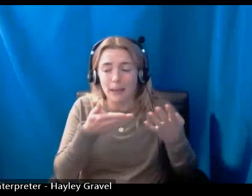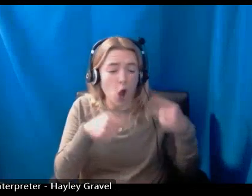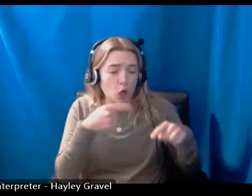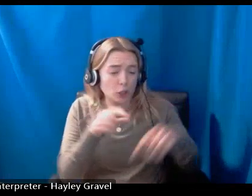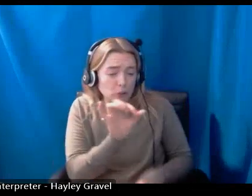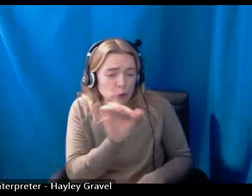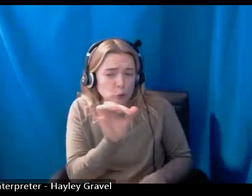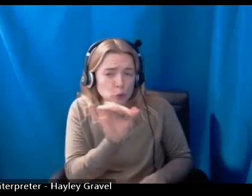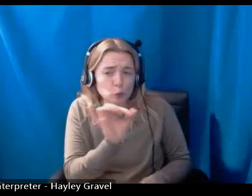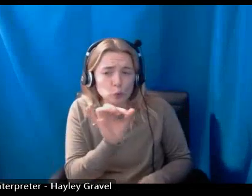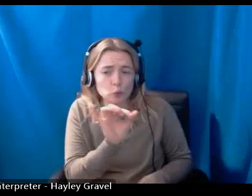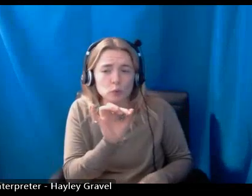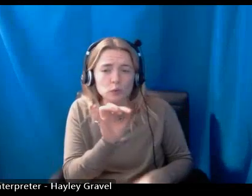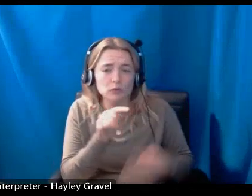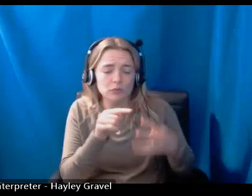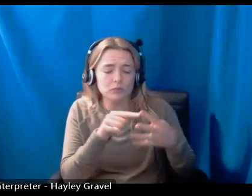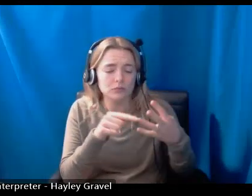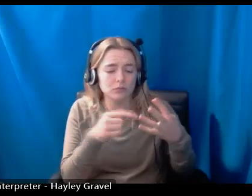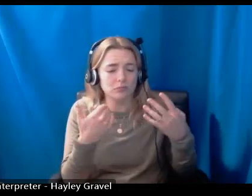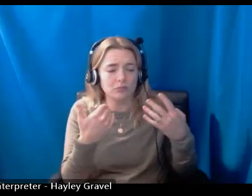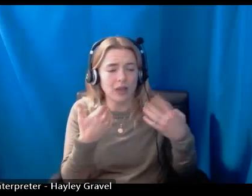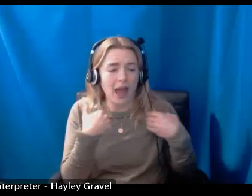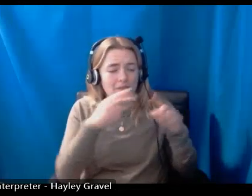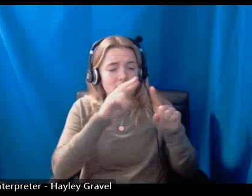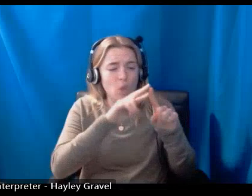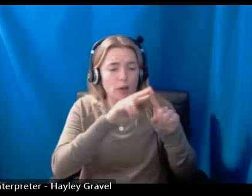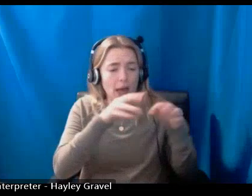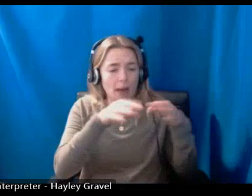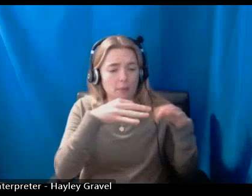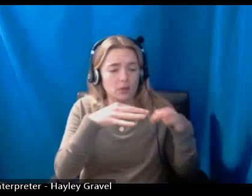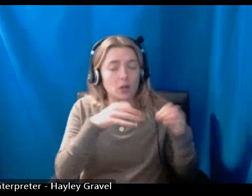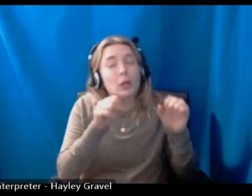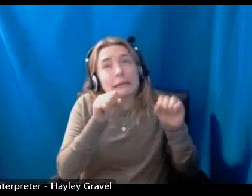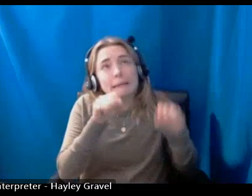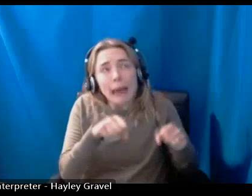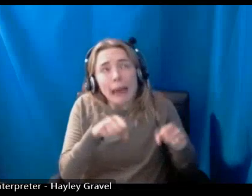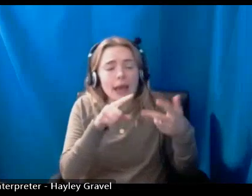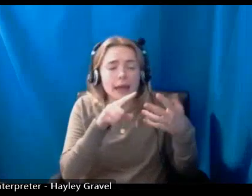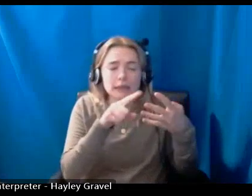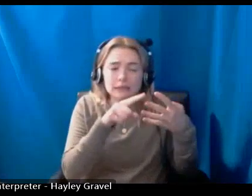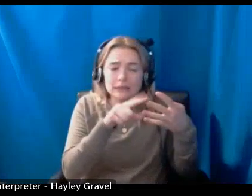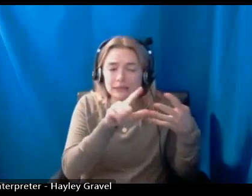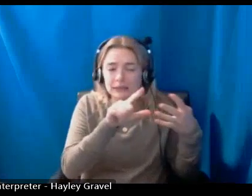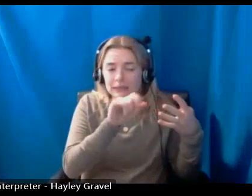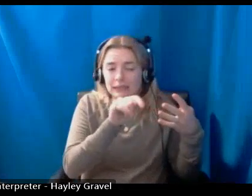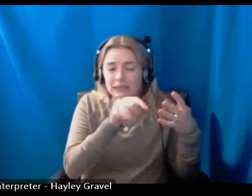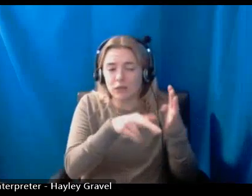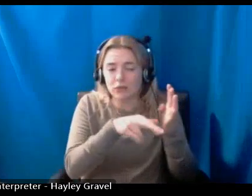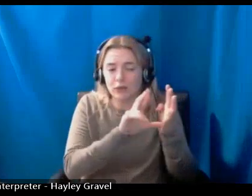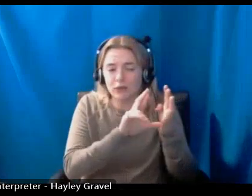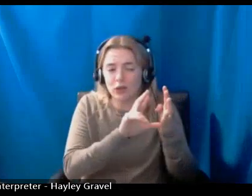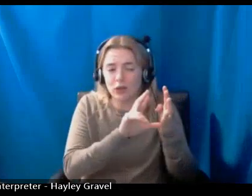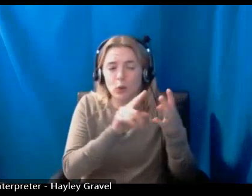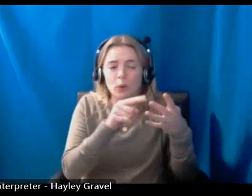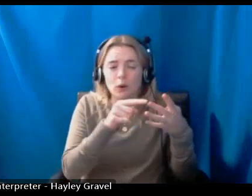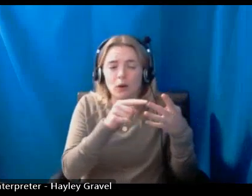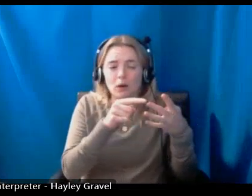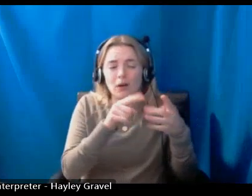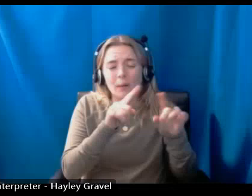section. It can also be in your lit review, but remember your lit review, that's sort of